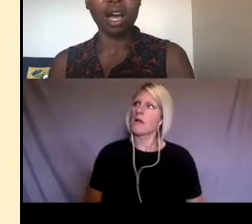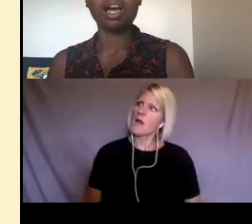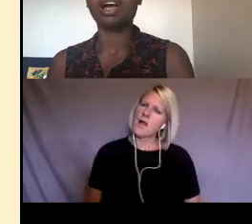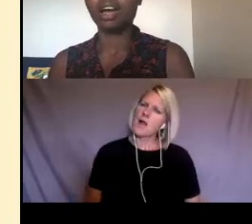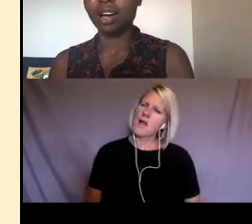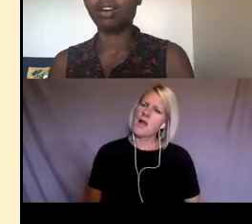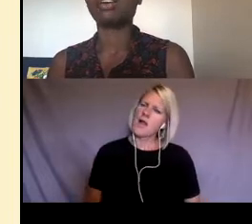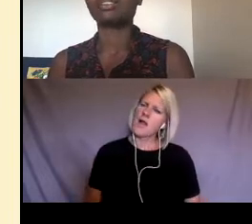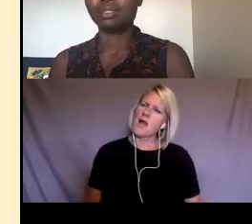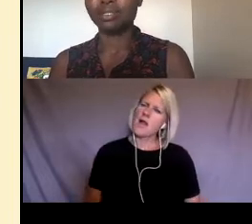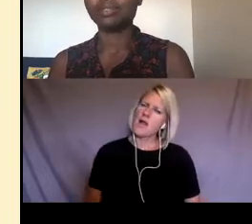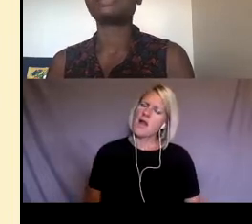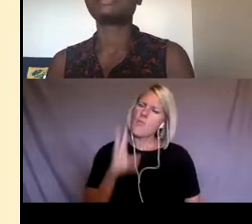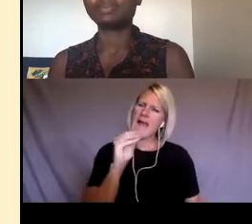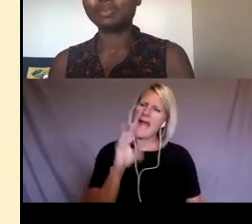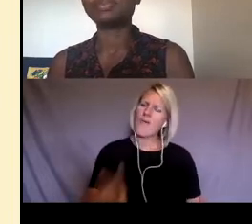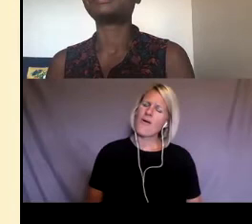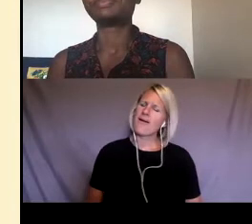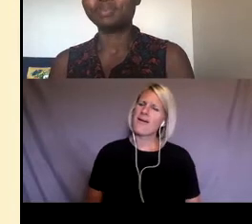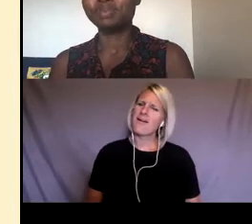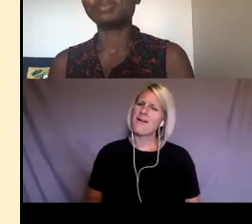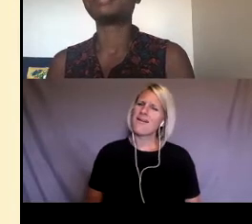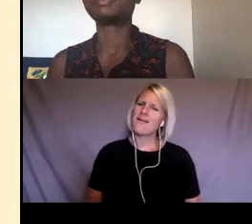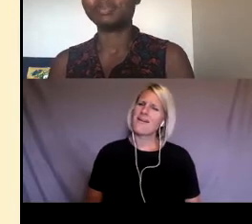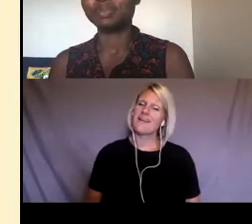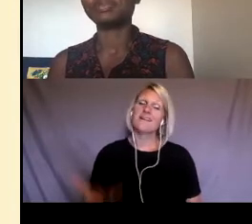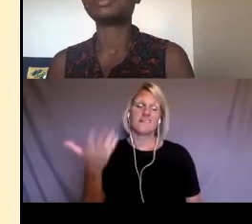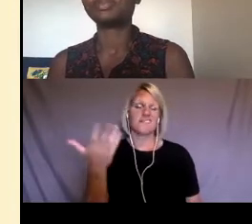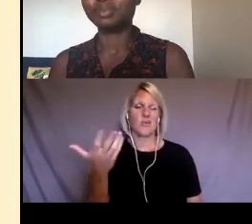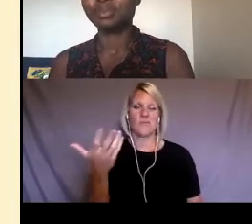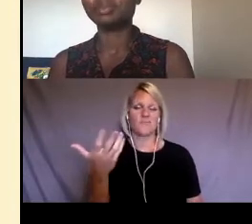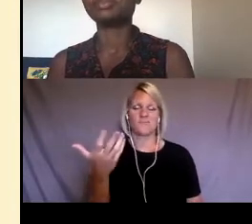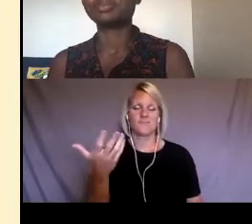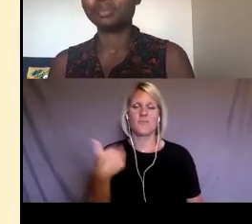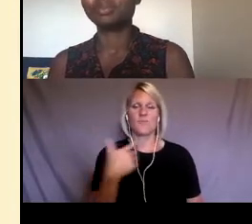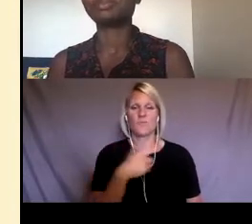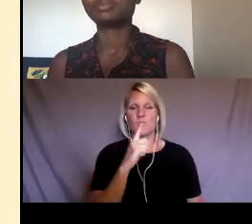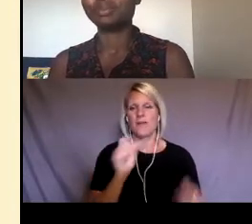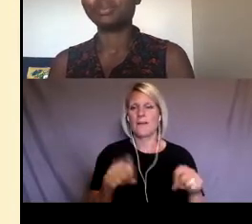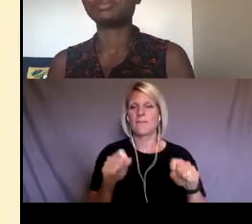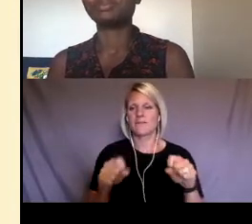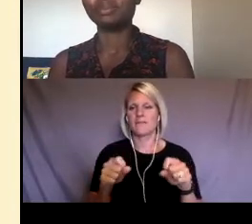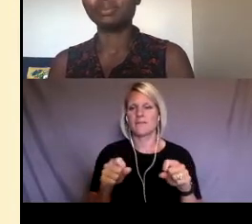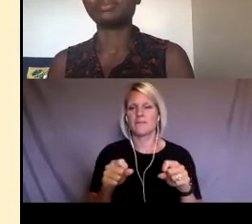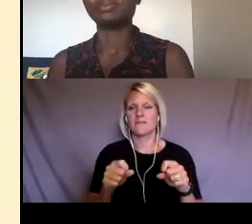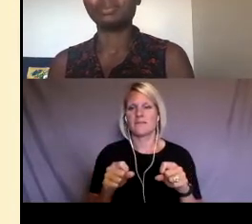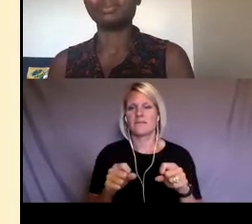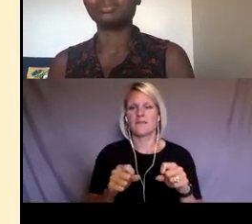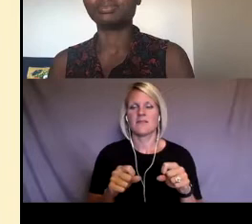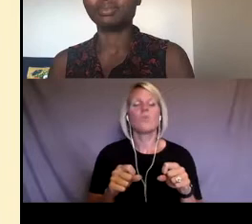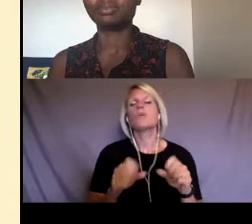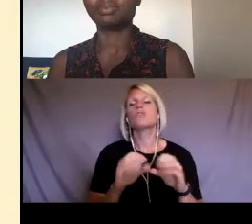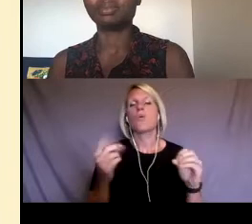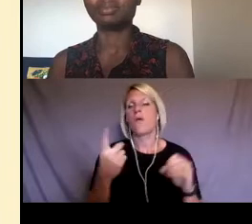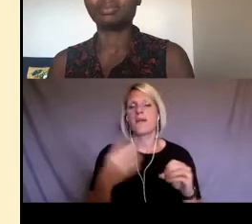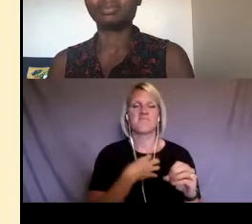wow. So so that we were able to go ahead and we didn't no one contested